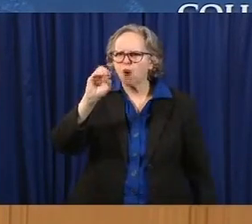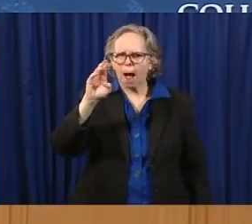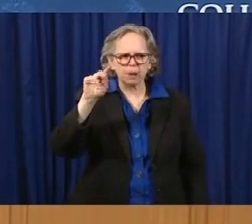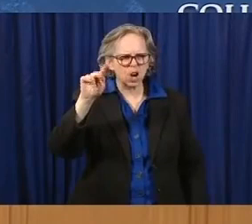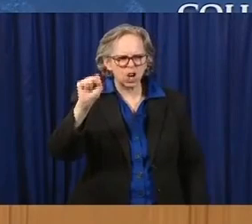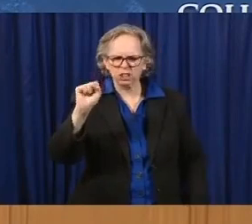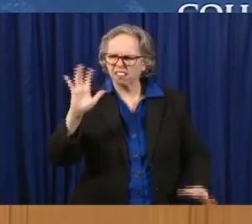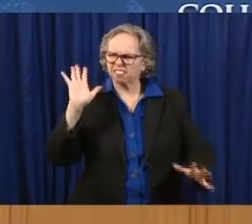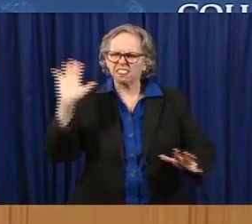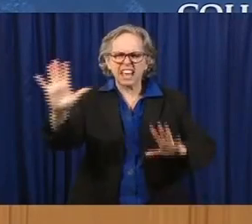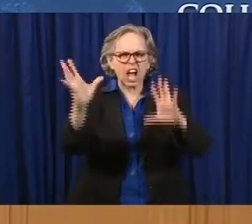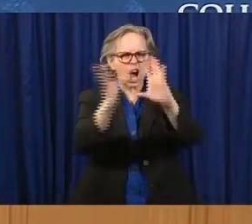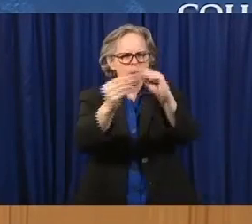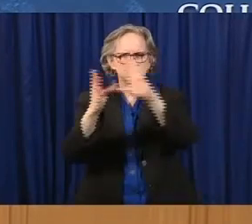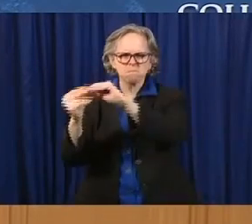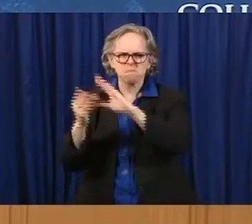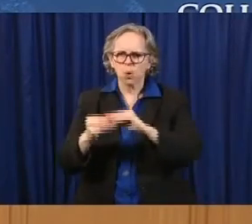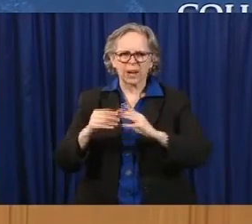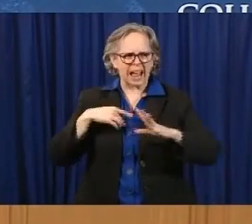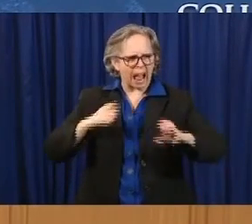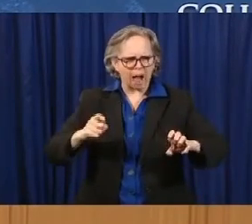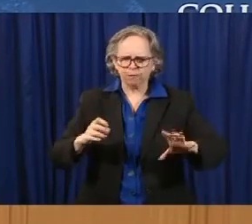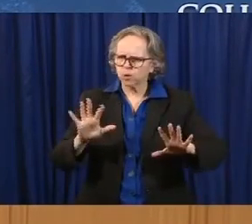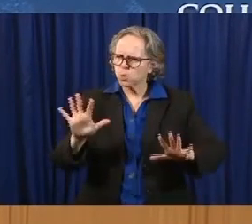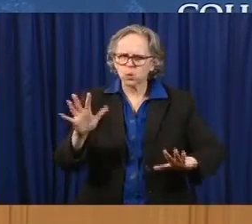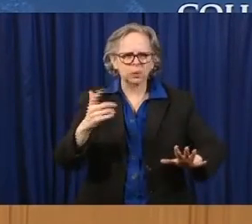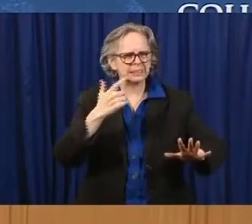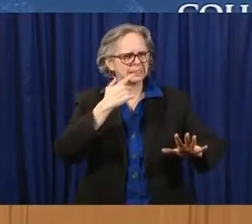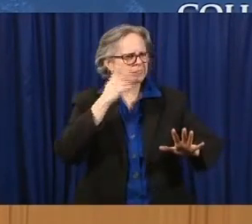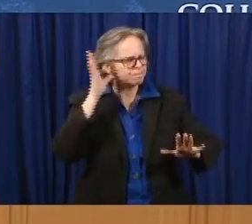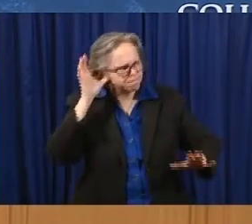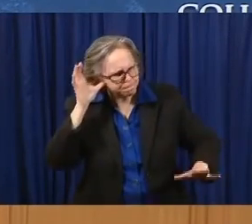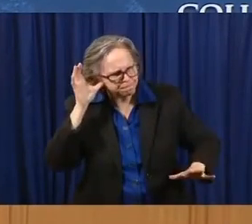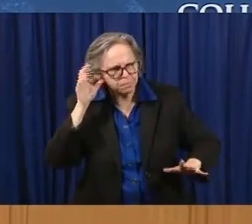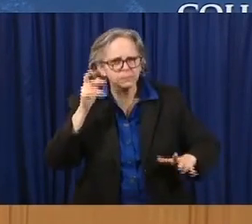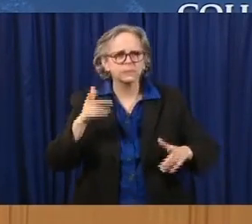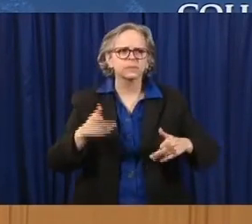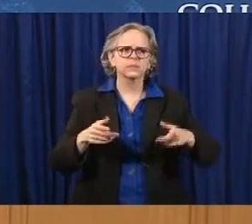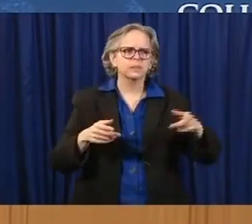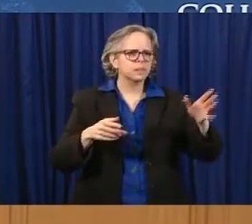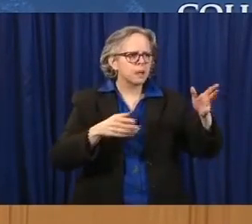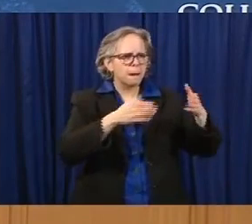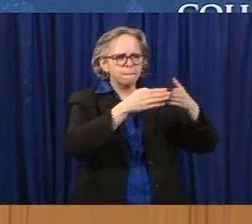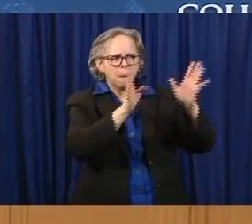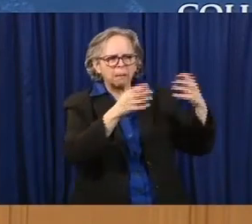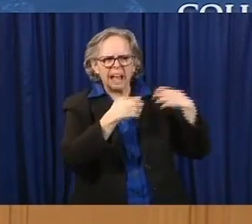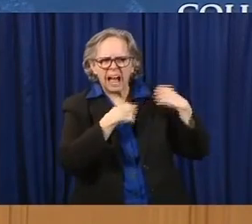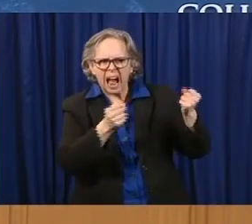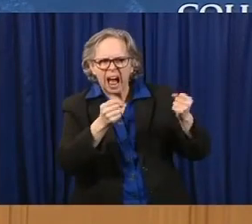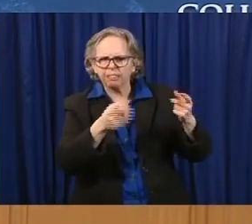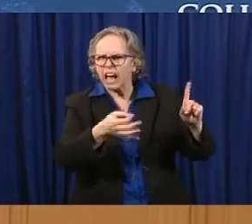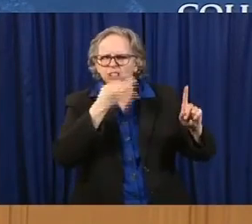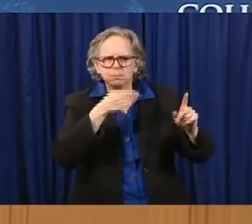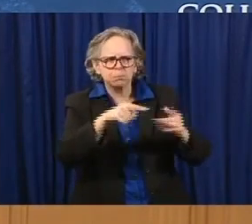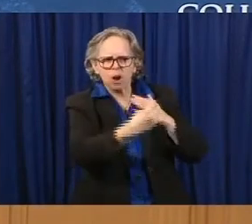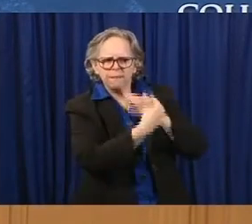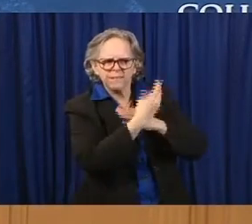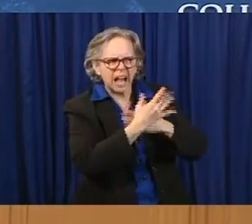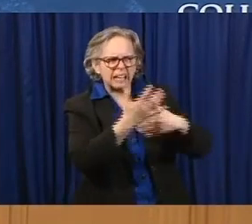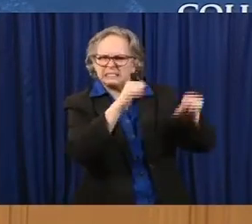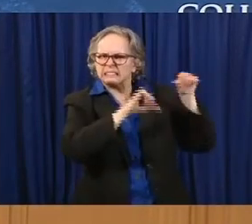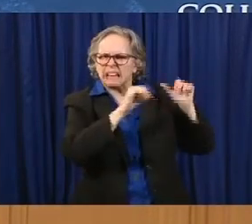be listening to our doctors, our medical experts, our public health leaders to make sure that we